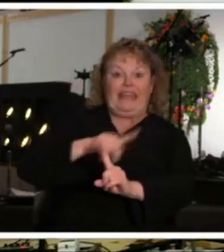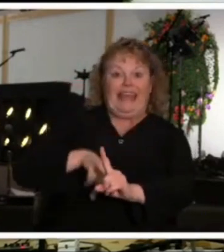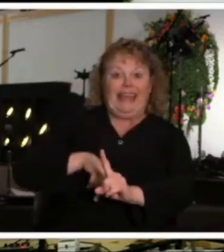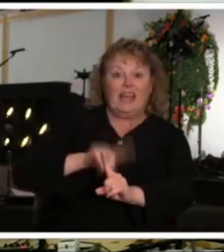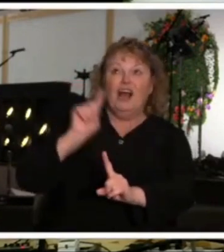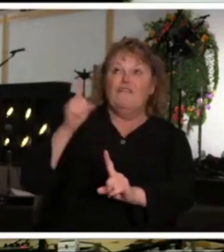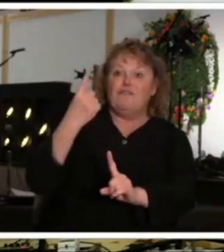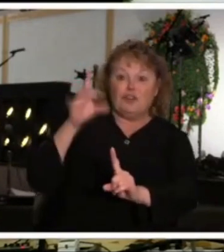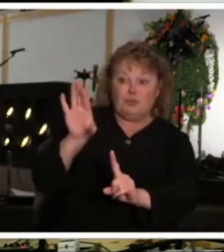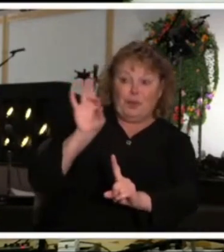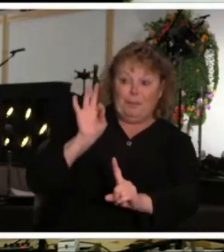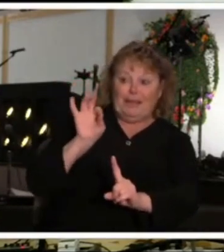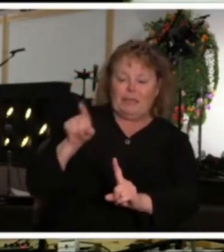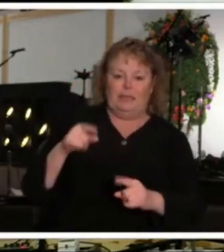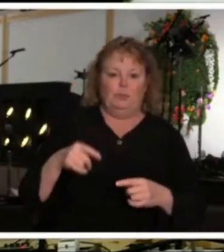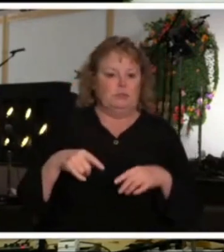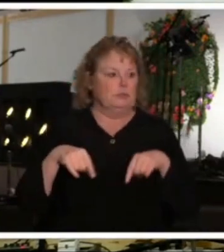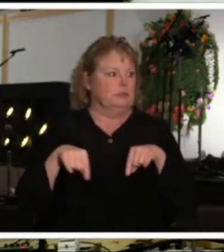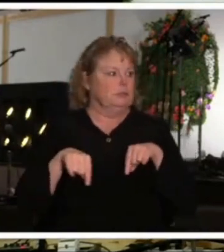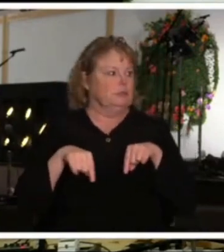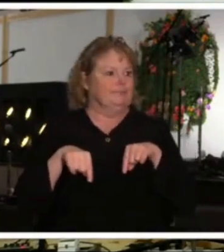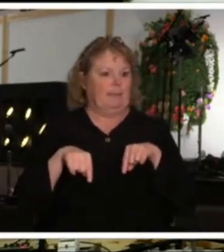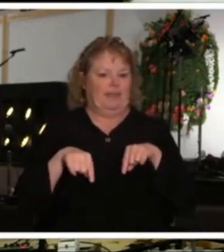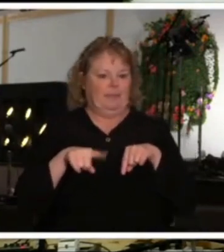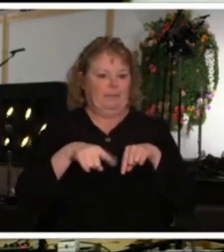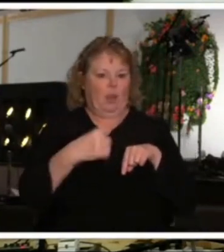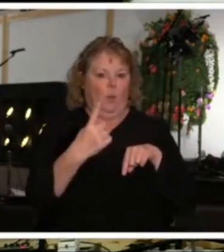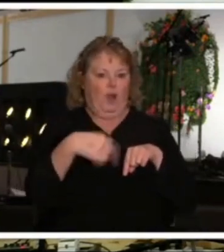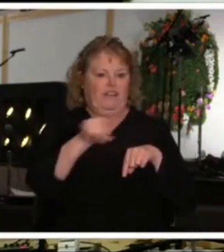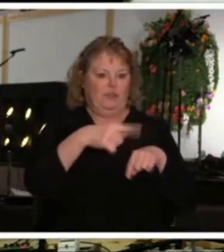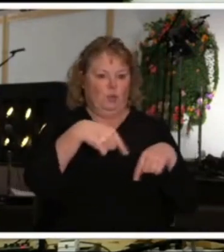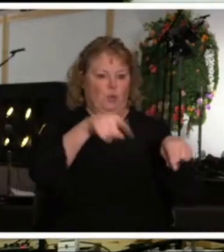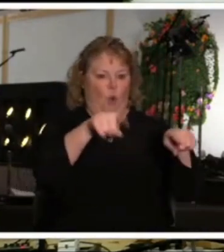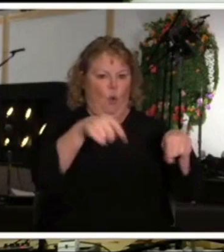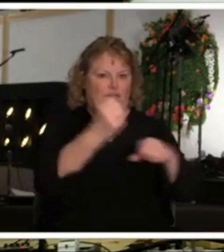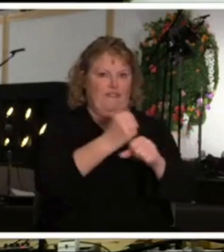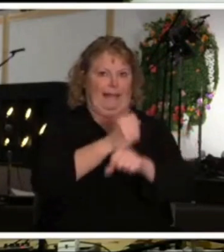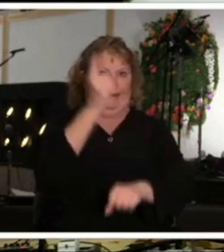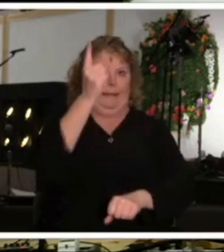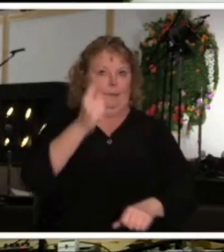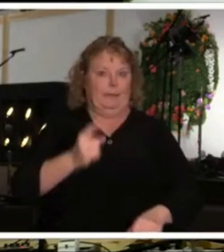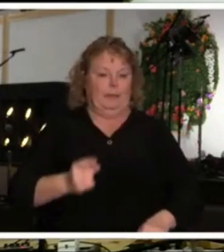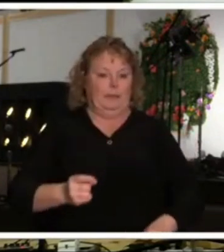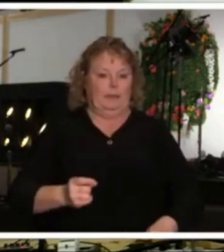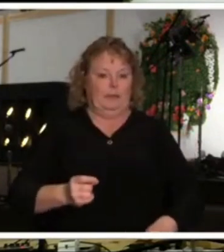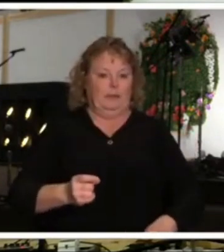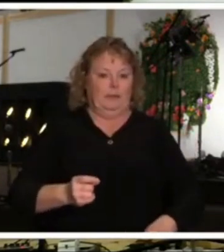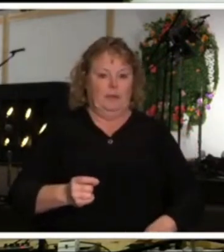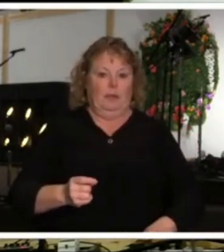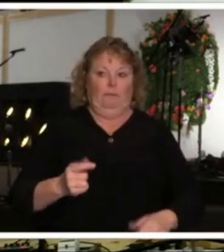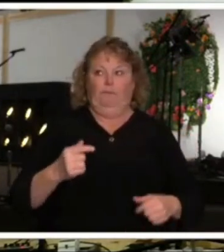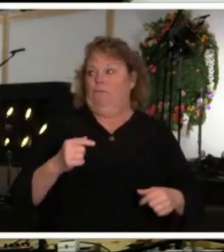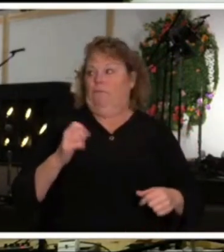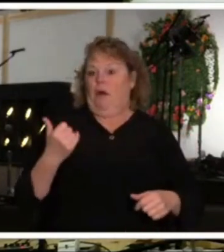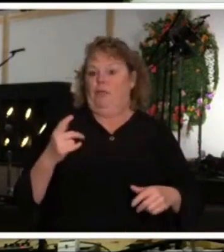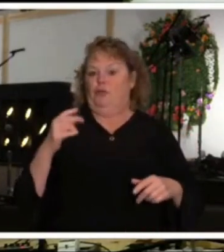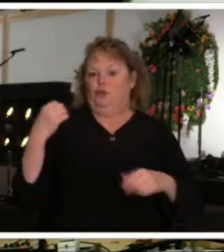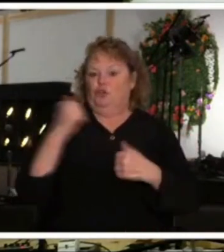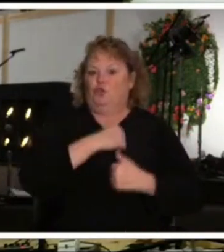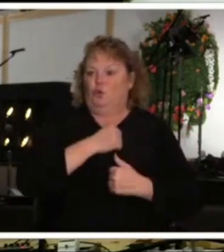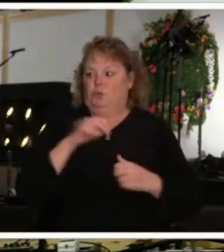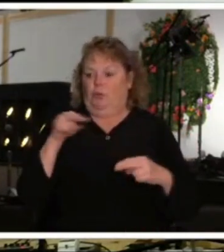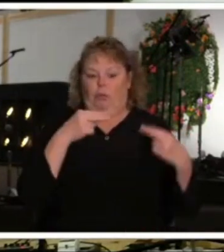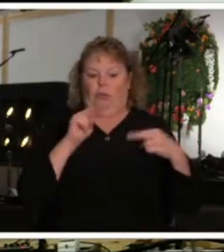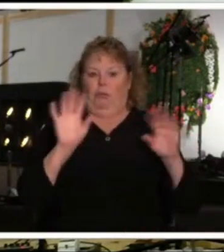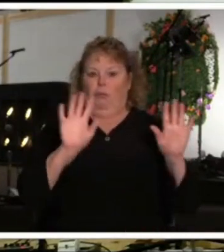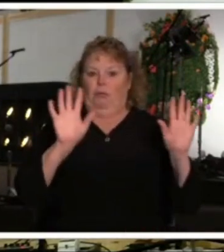gotten scared, like, somebody got to fight this guy. No, ain't going to be me. Nah, man, I ain't do